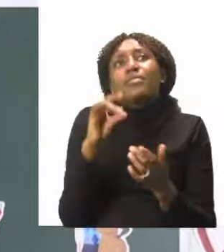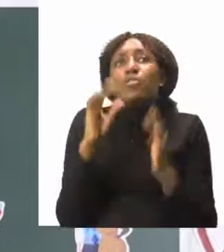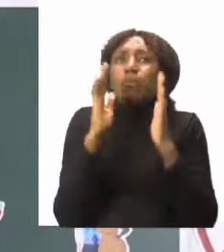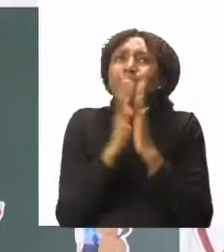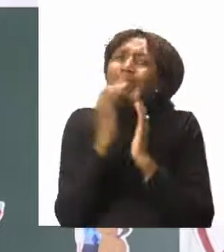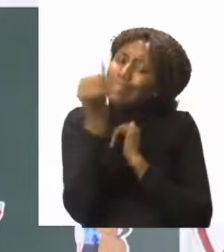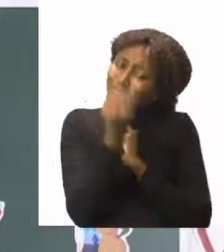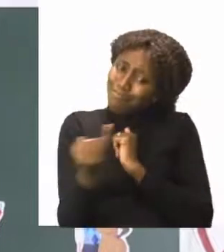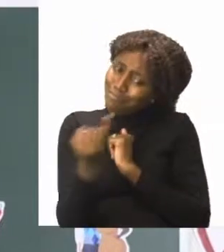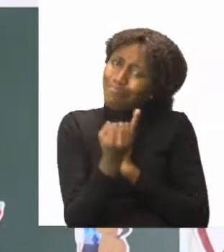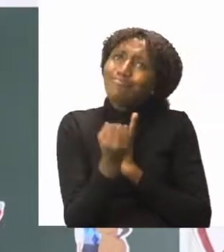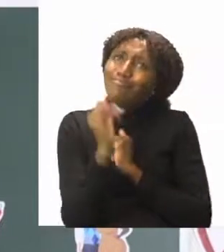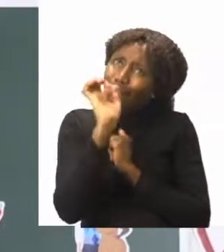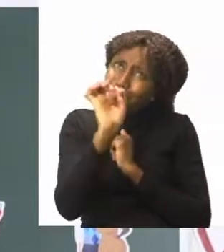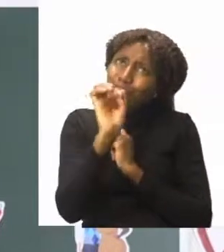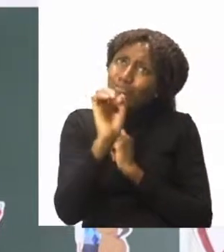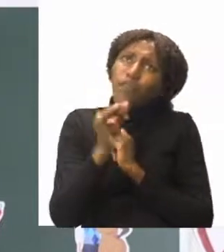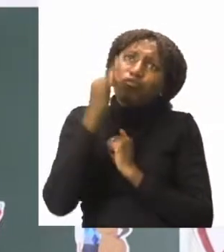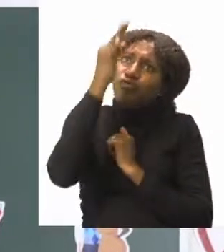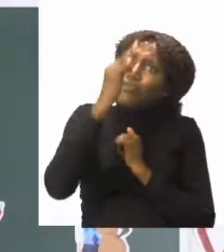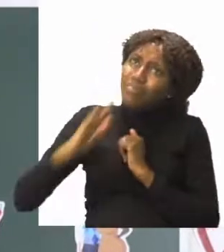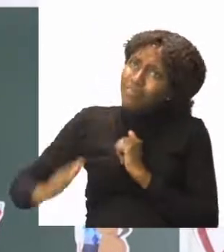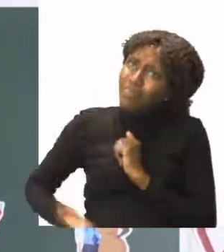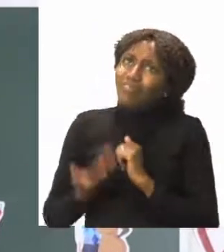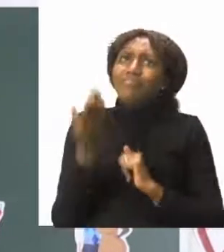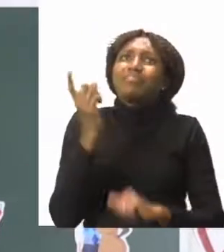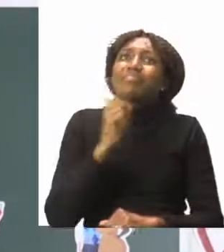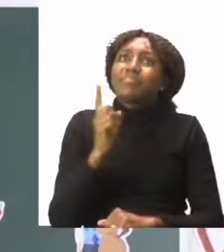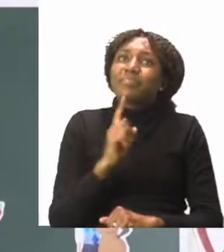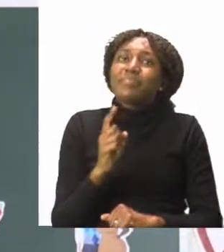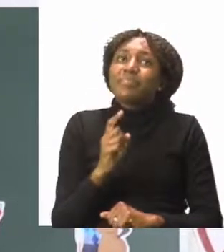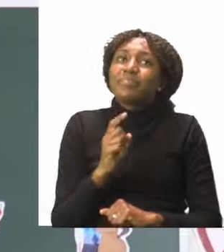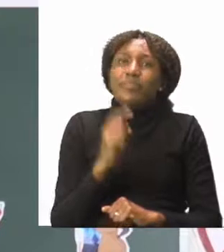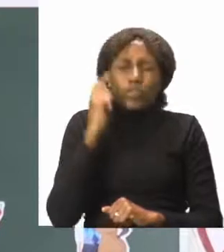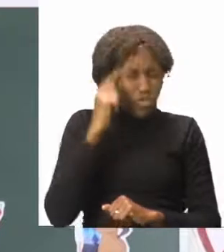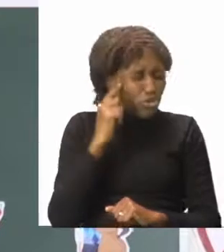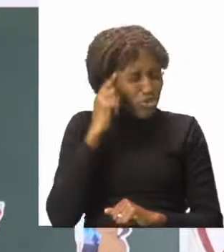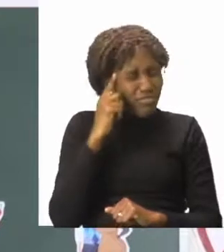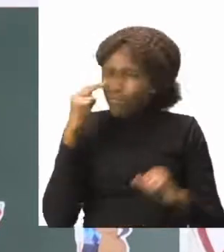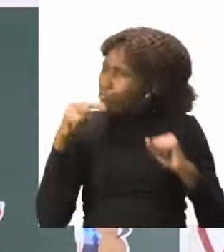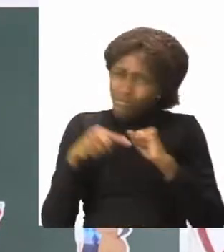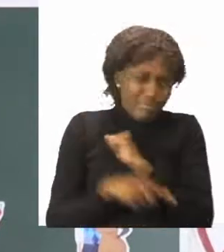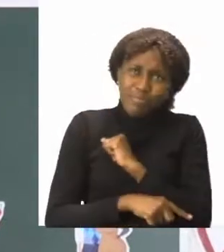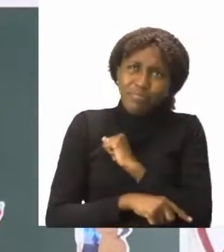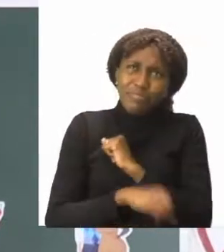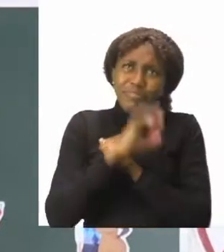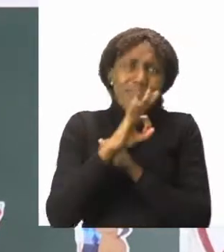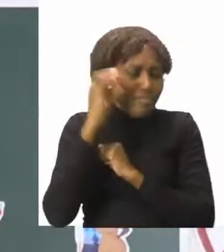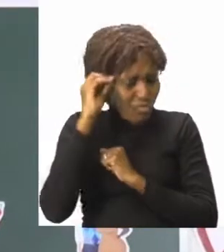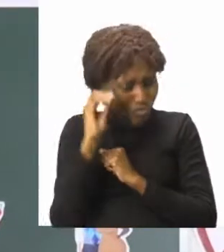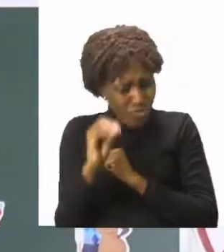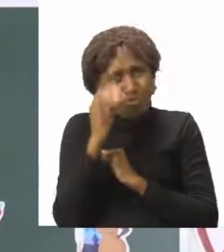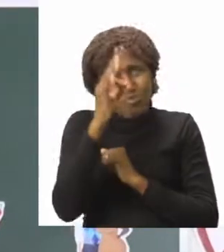your beautiful picture. Take your time and really say what you want to be. If you're not sure what you want to be